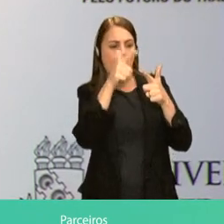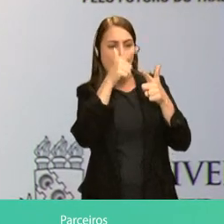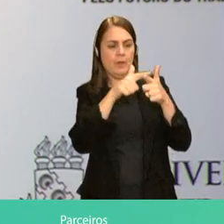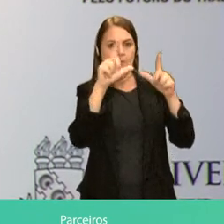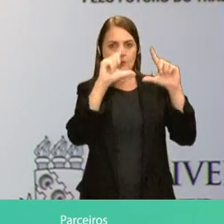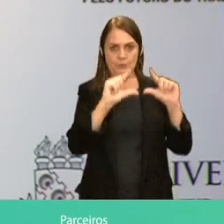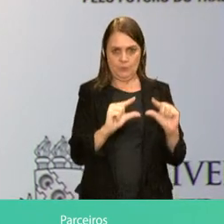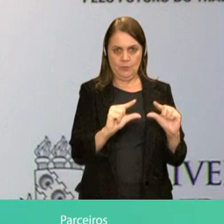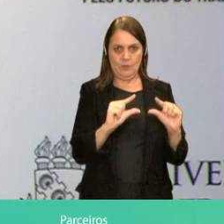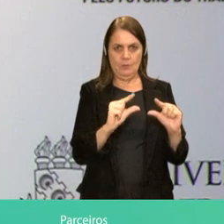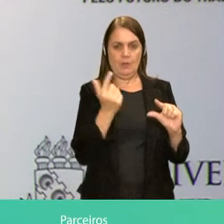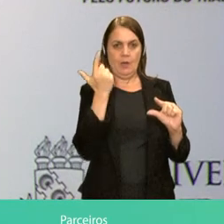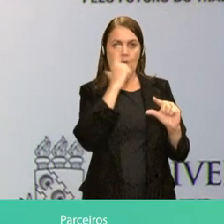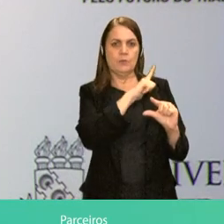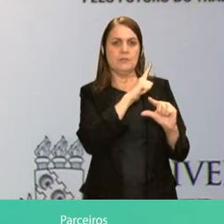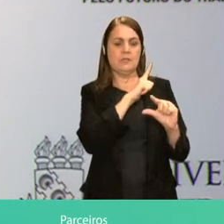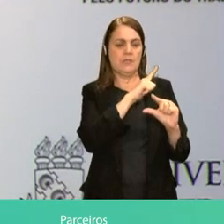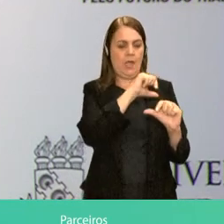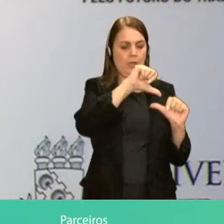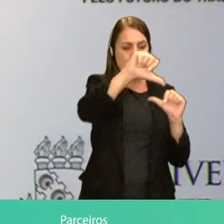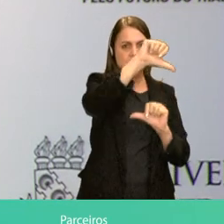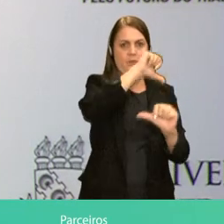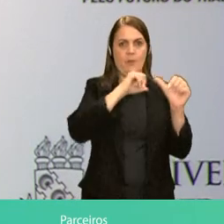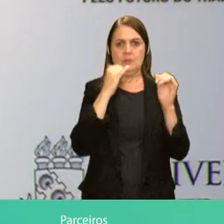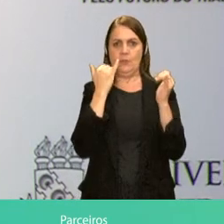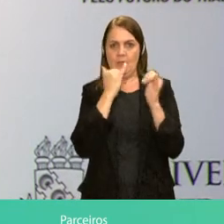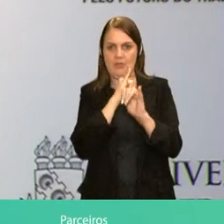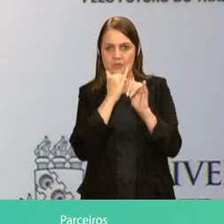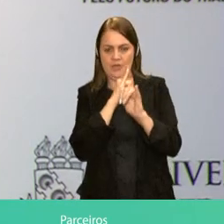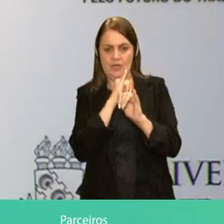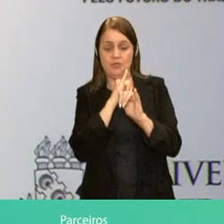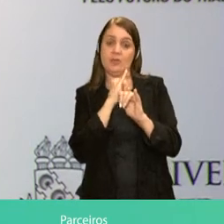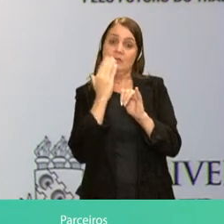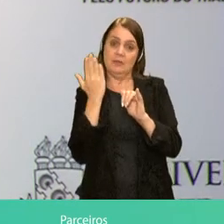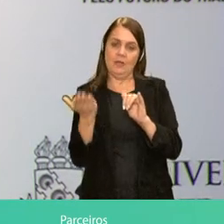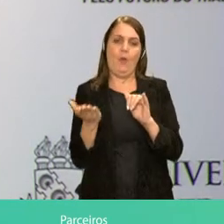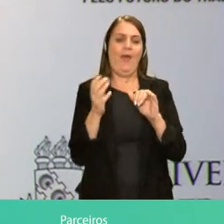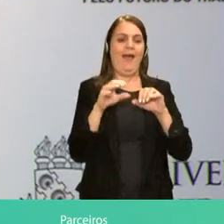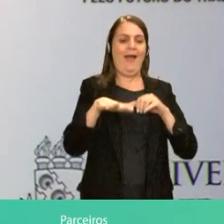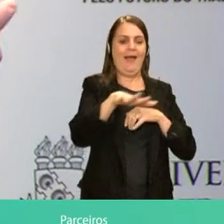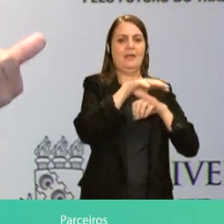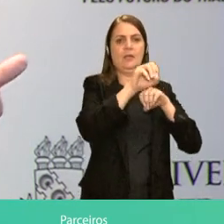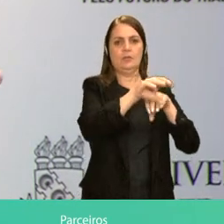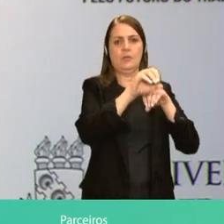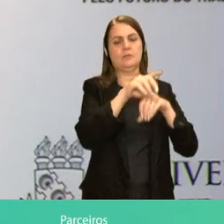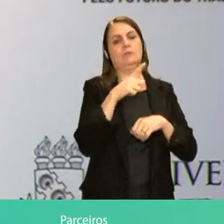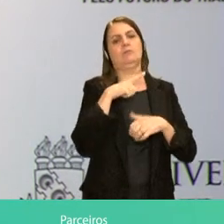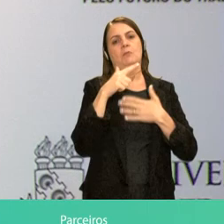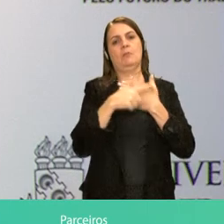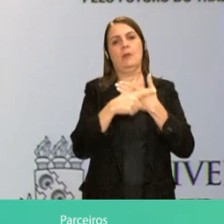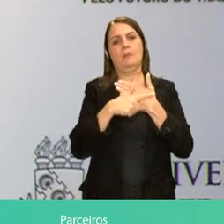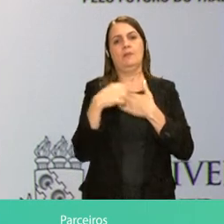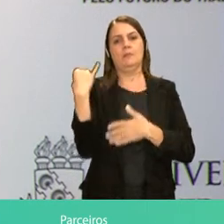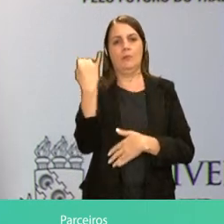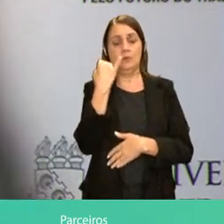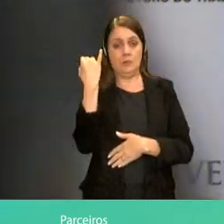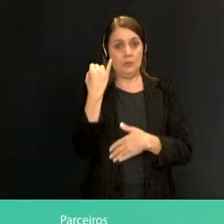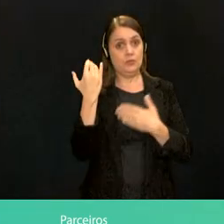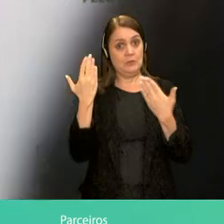to advance energy transition. Education plays a major role.